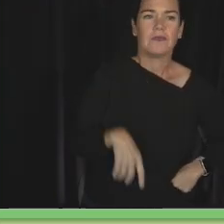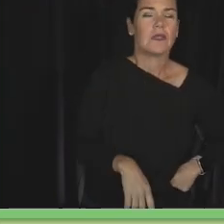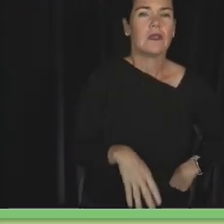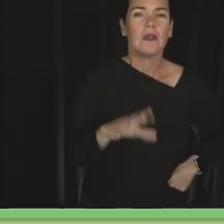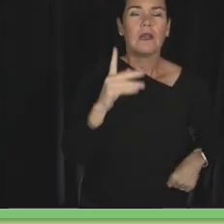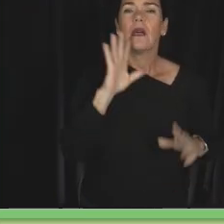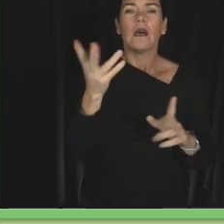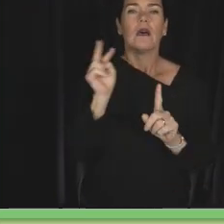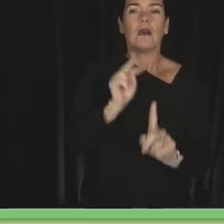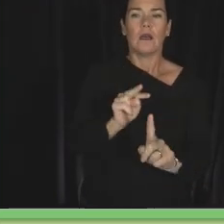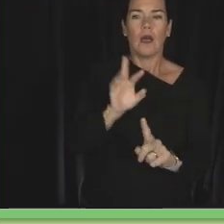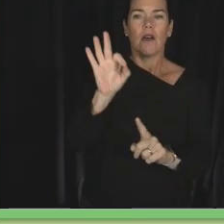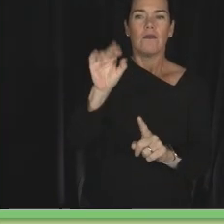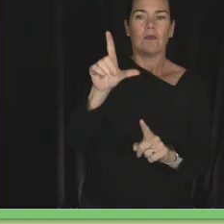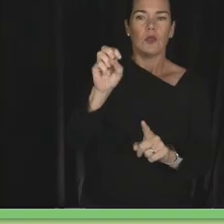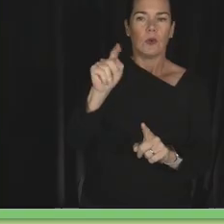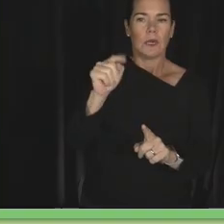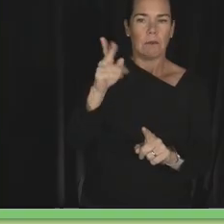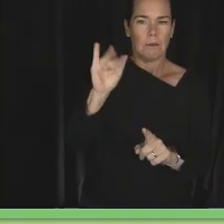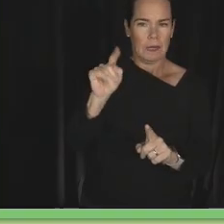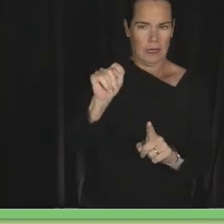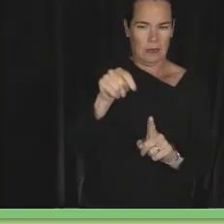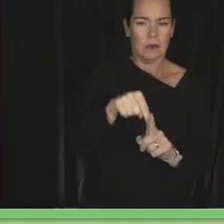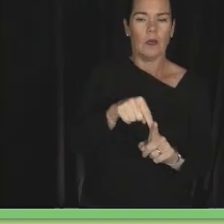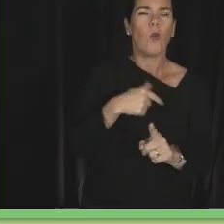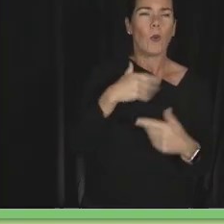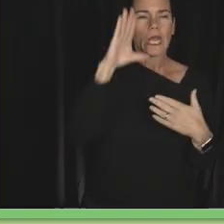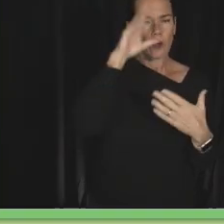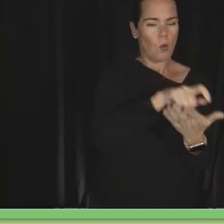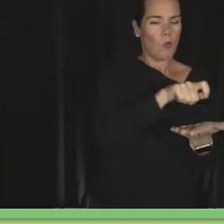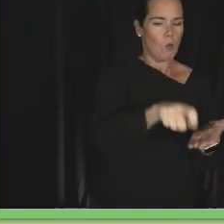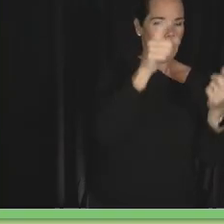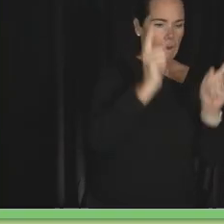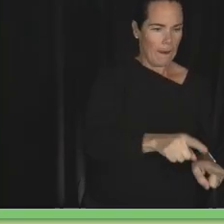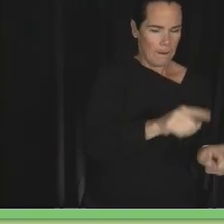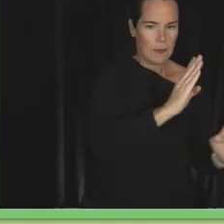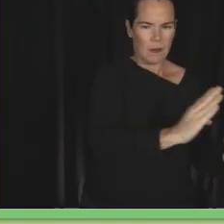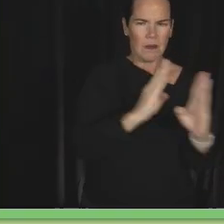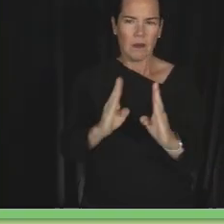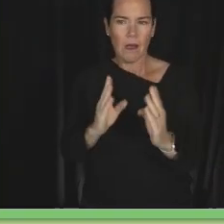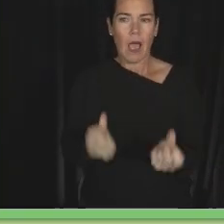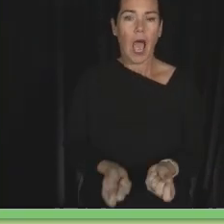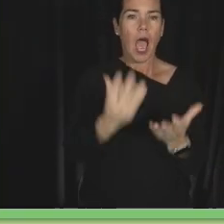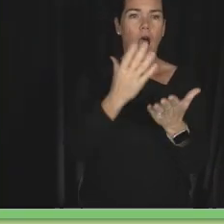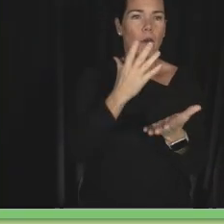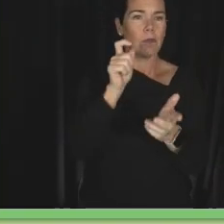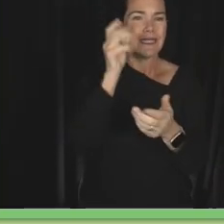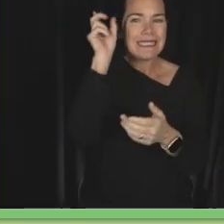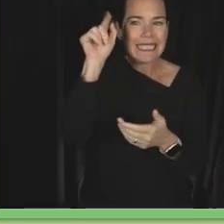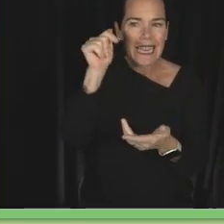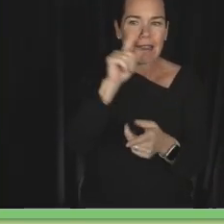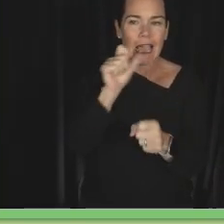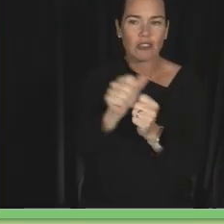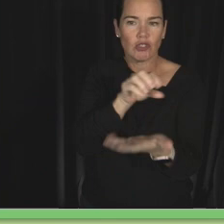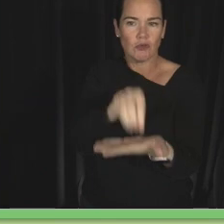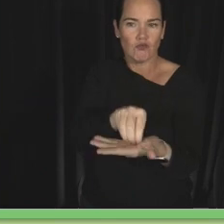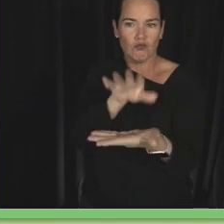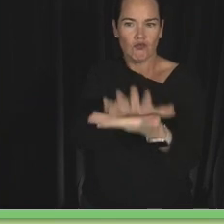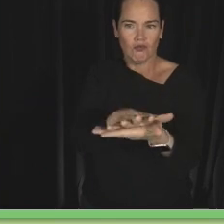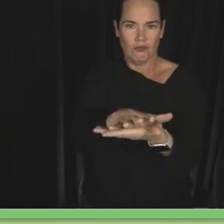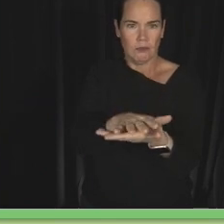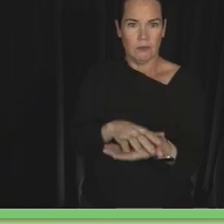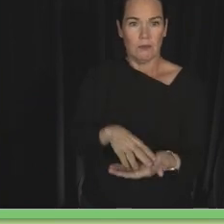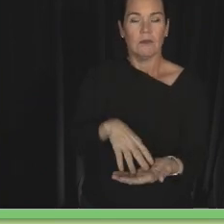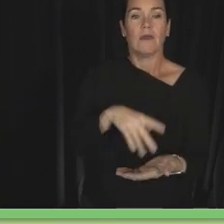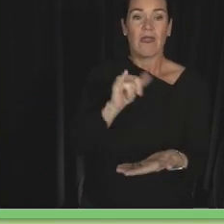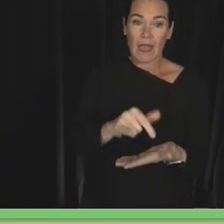It's not just enough to know that a write has happened. We also have to know how much data has been written. And this information is useful because